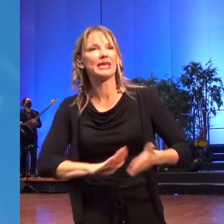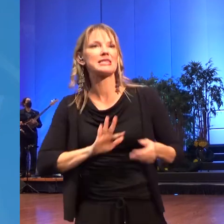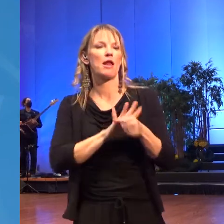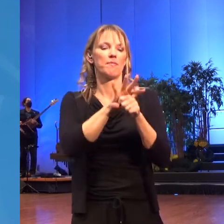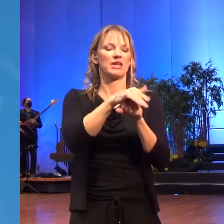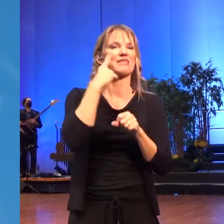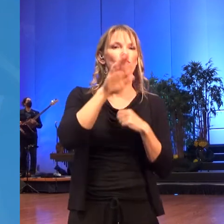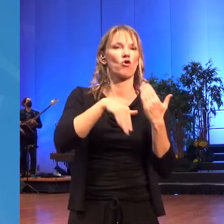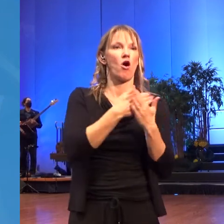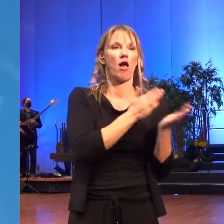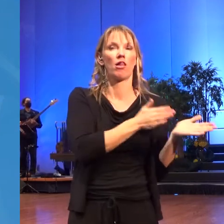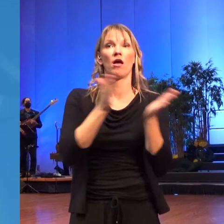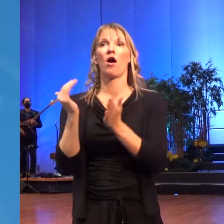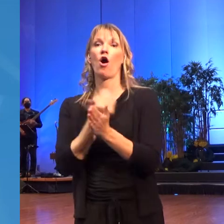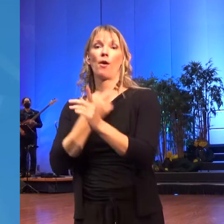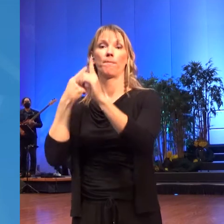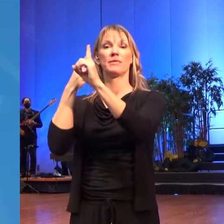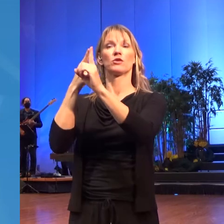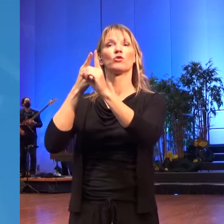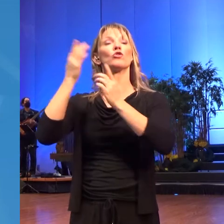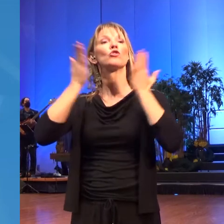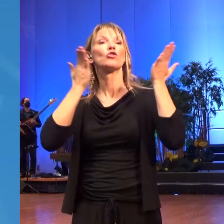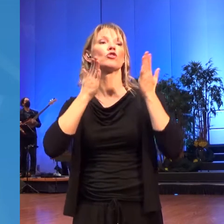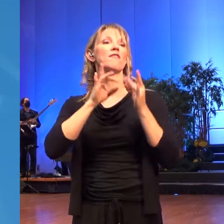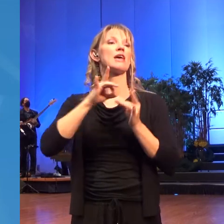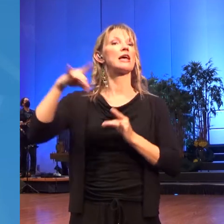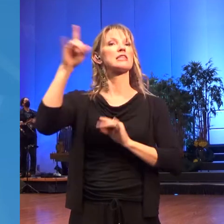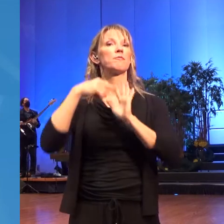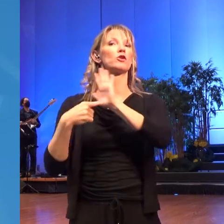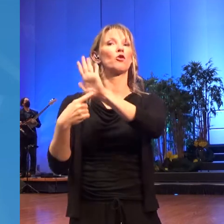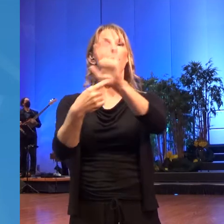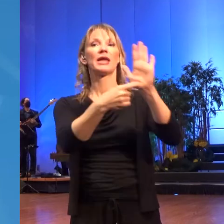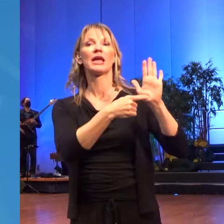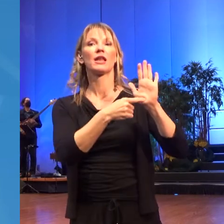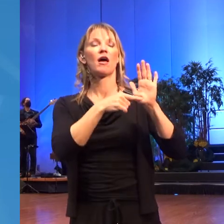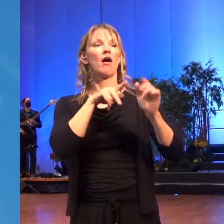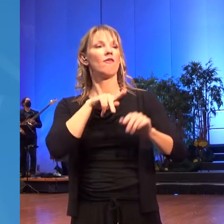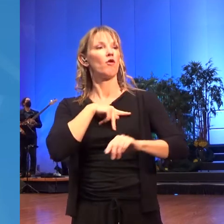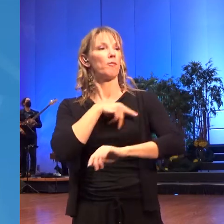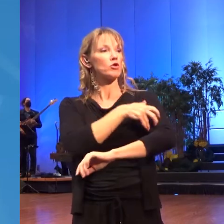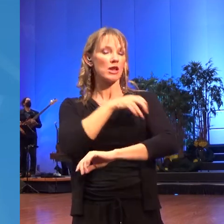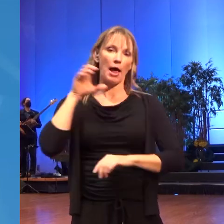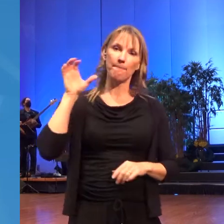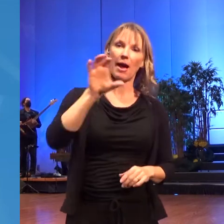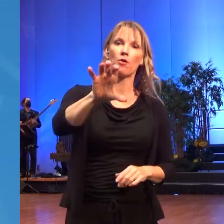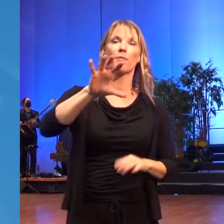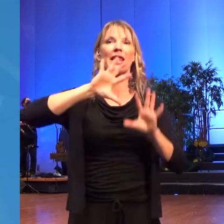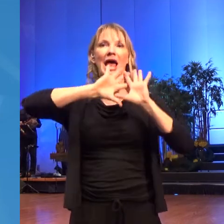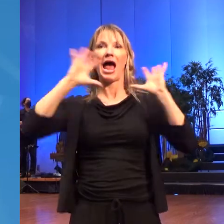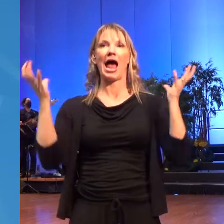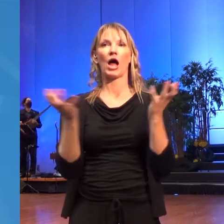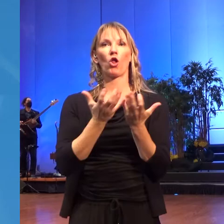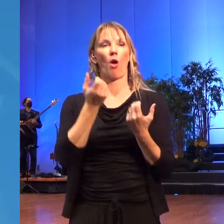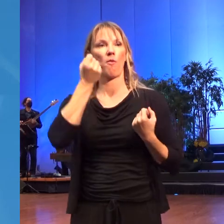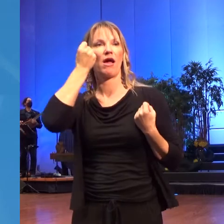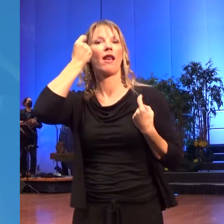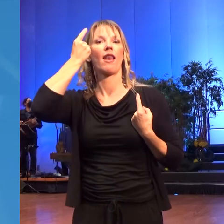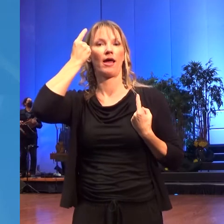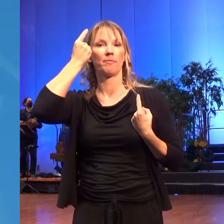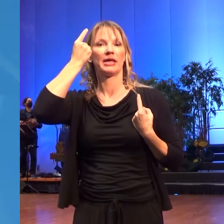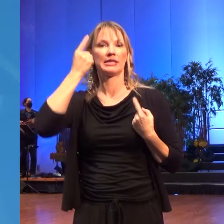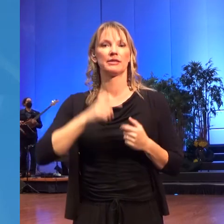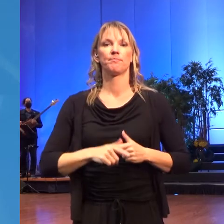peace, and abundance for all. And our mission, to serve as a spiritual beacon for personal empowerment and